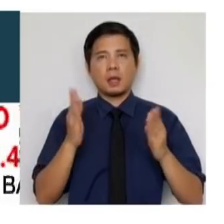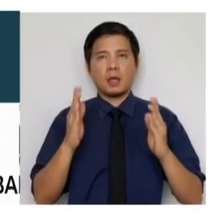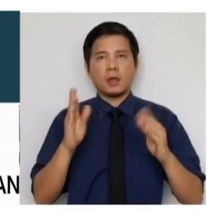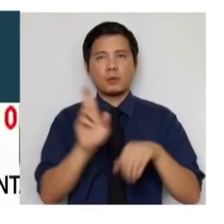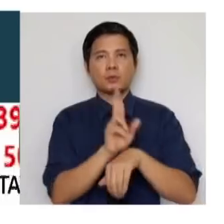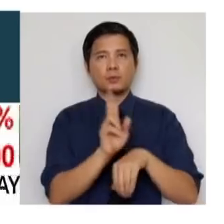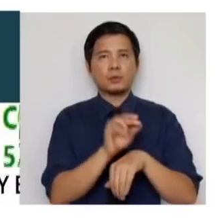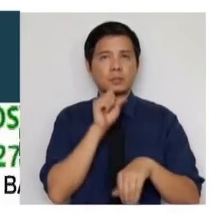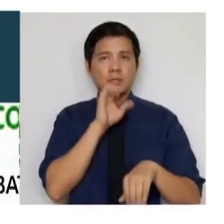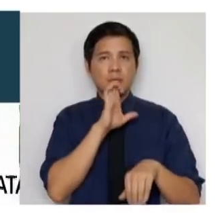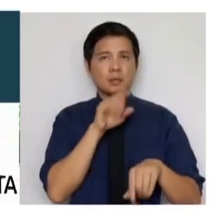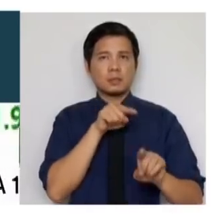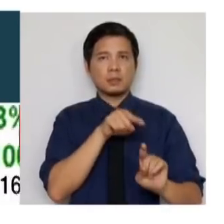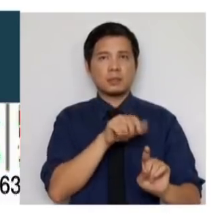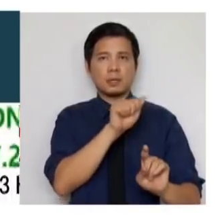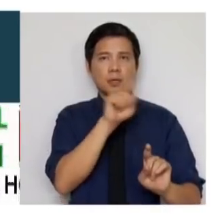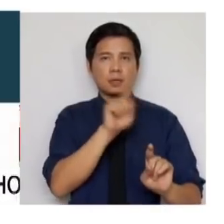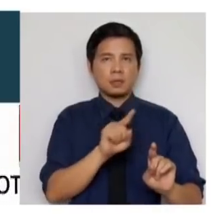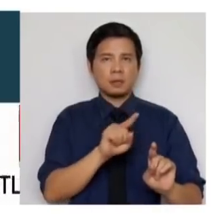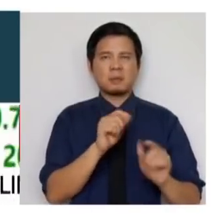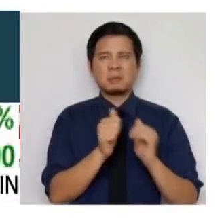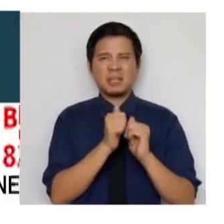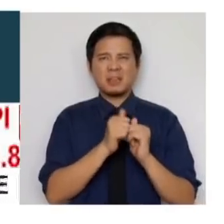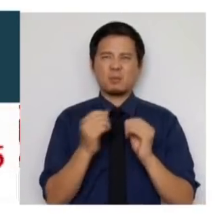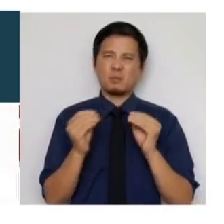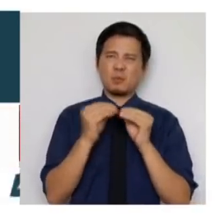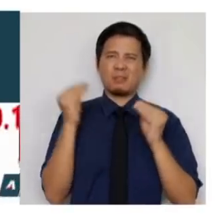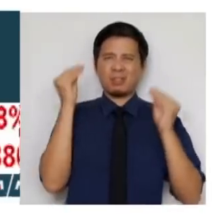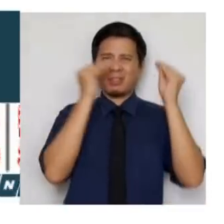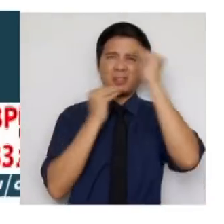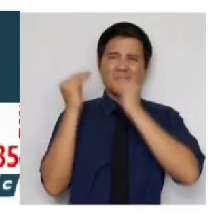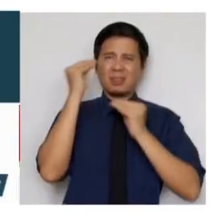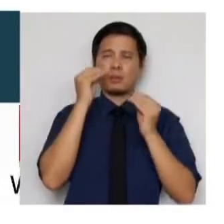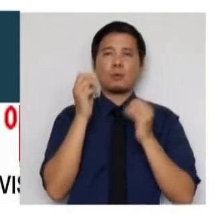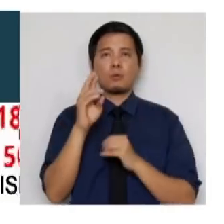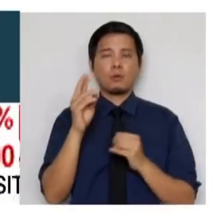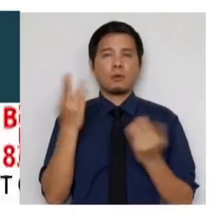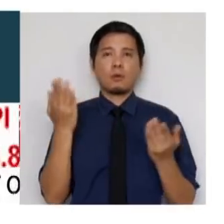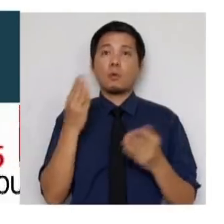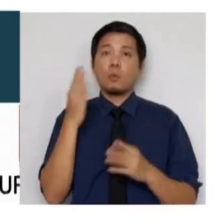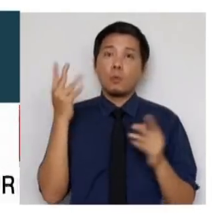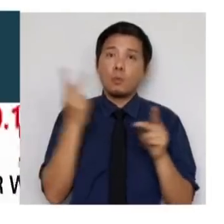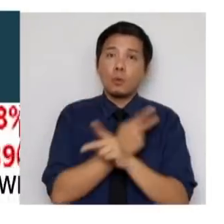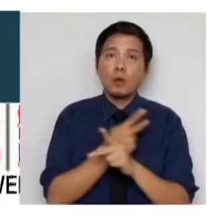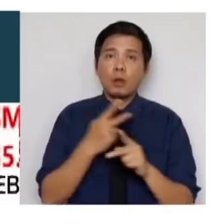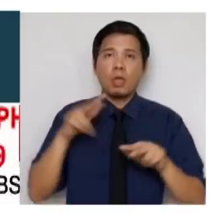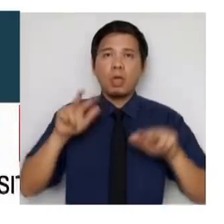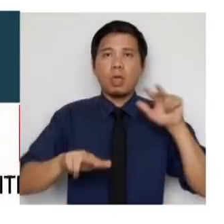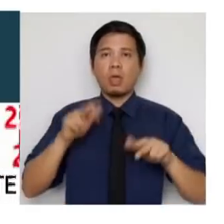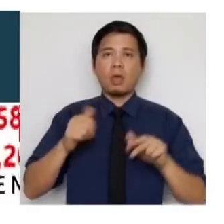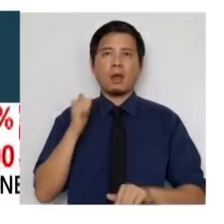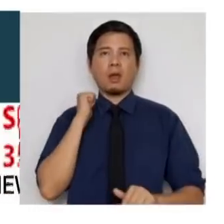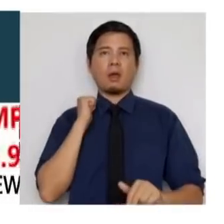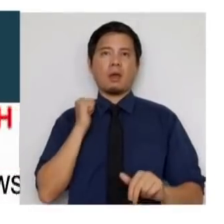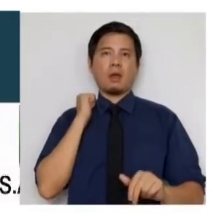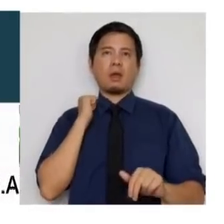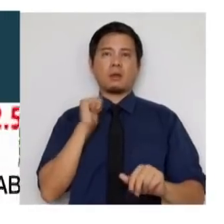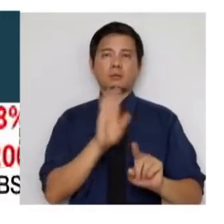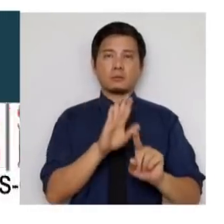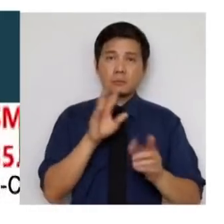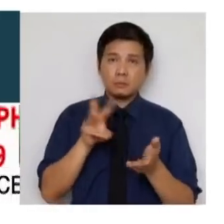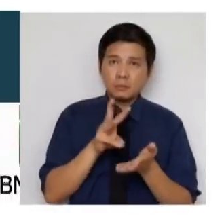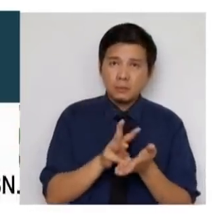on senior citizens. Won't this lead to confusion or worse hesitancy among the seniors, at least in your city? How are you addressing this,